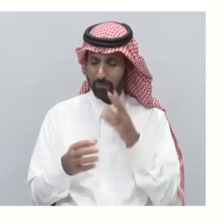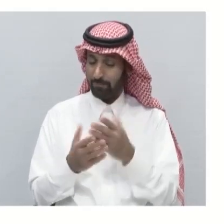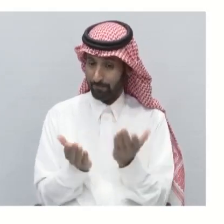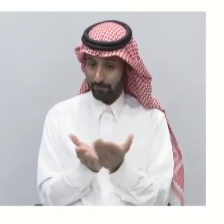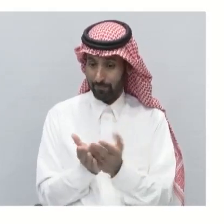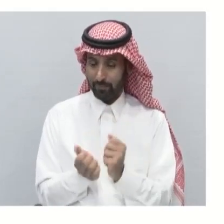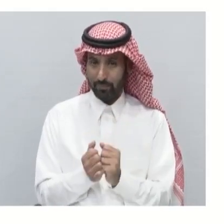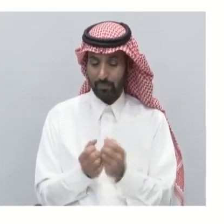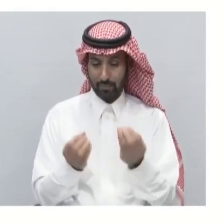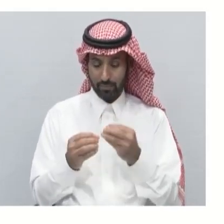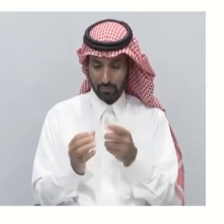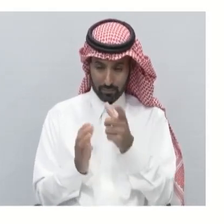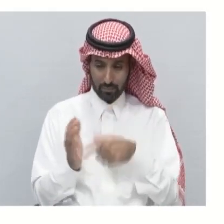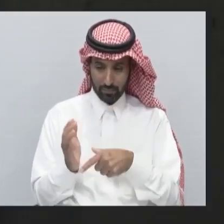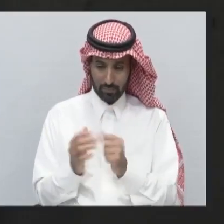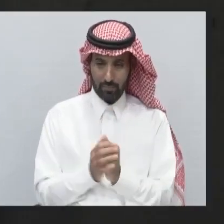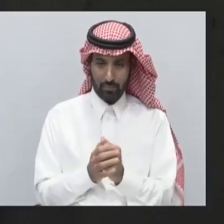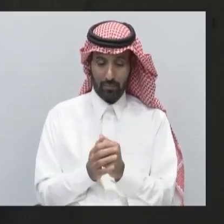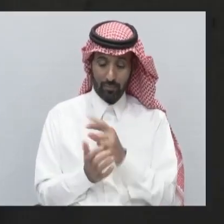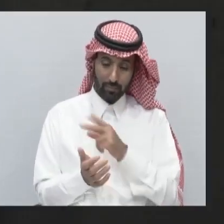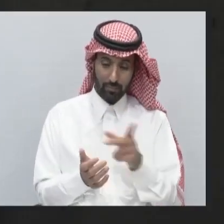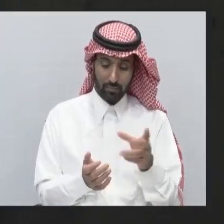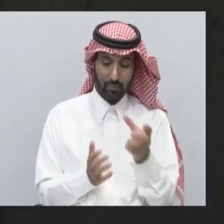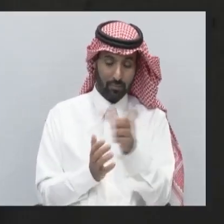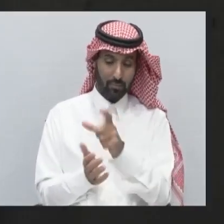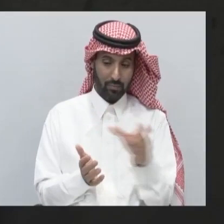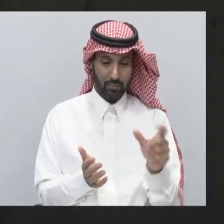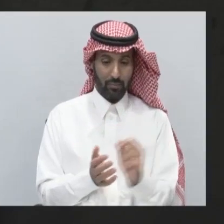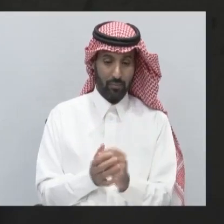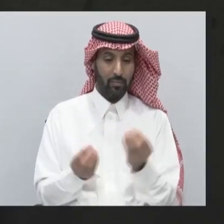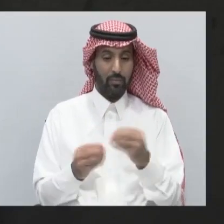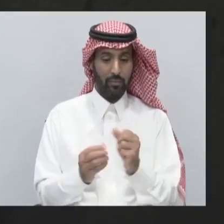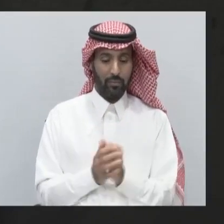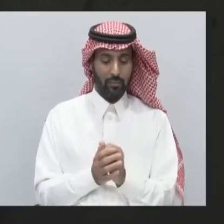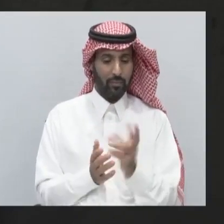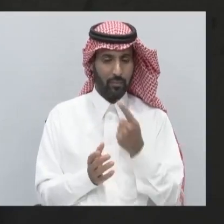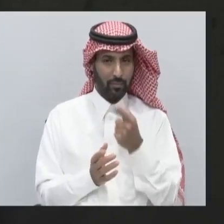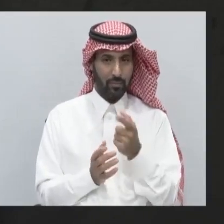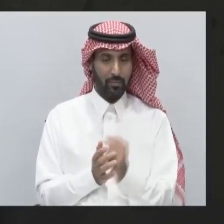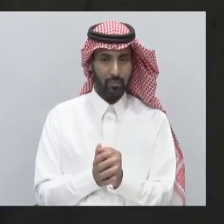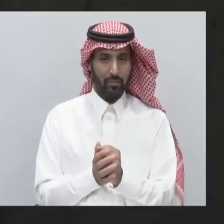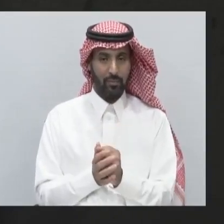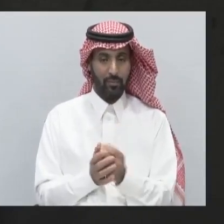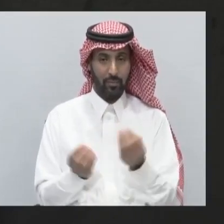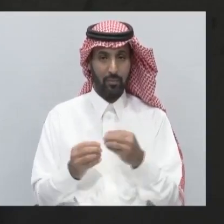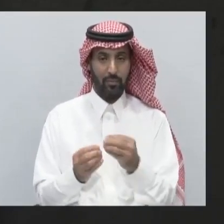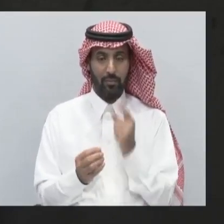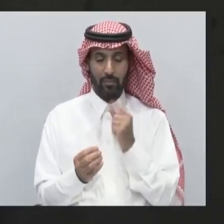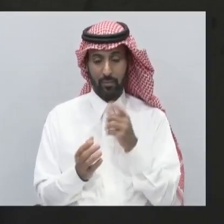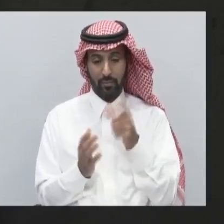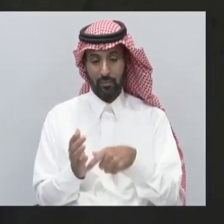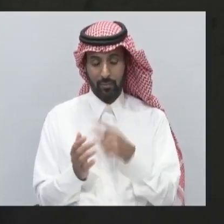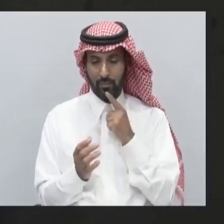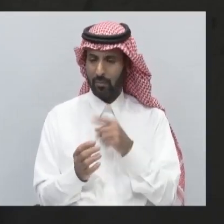school. So it is more like speaking, different topics, and so that's why it will be much more longer than